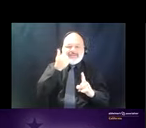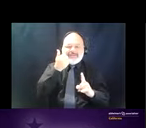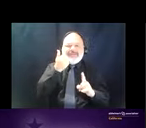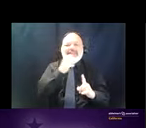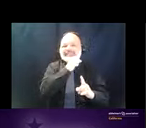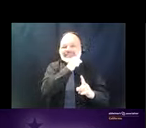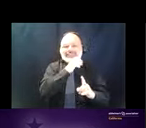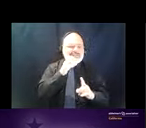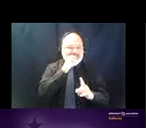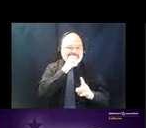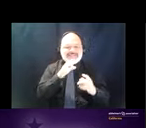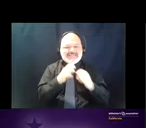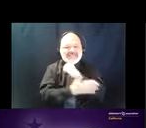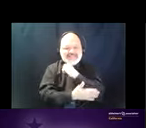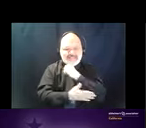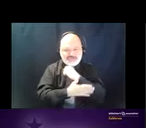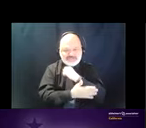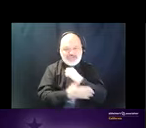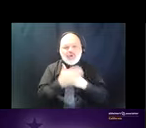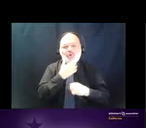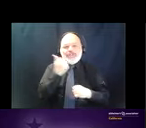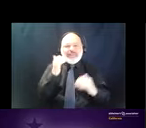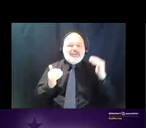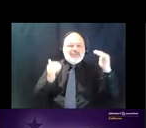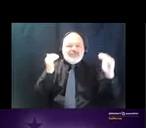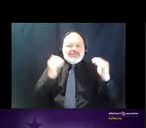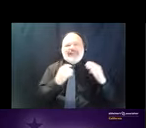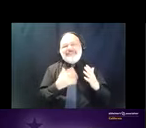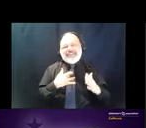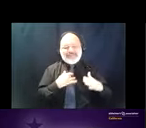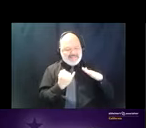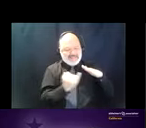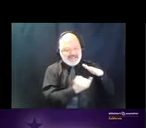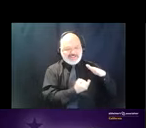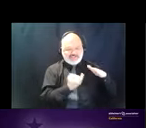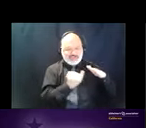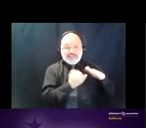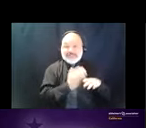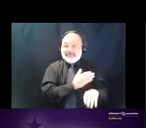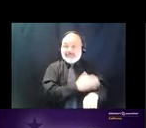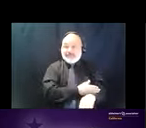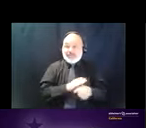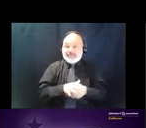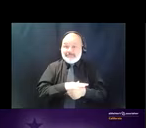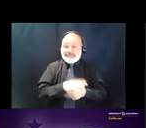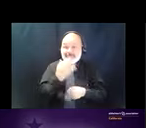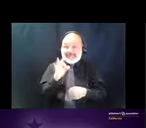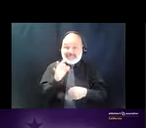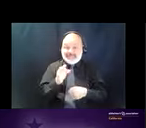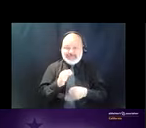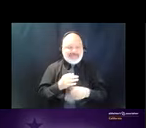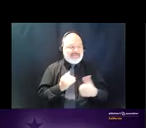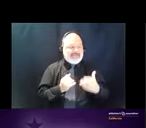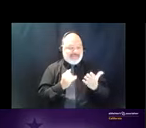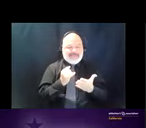seniors in the county, but the Latino older adults are isolation. And this was before the pandemic, economic insecurity,